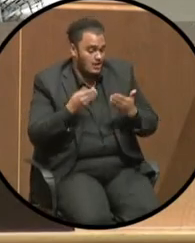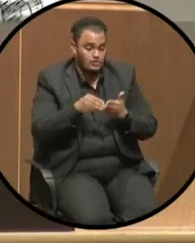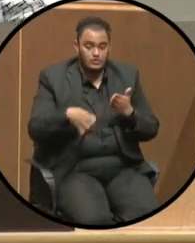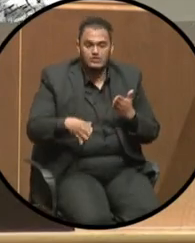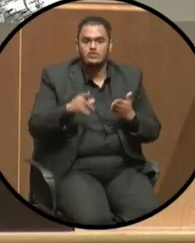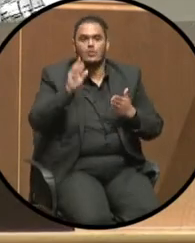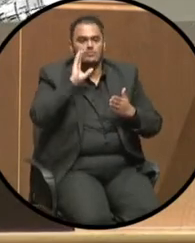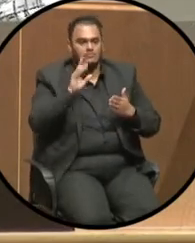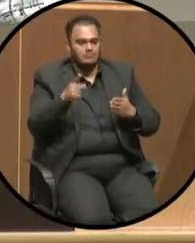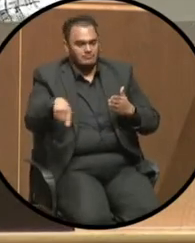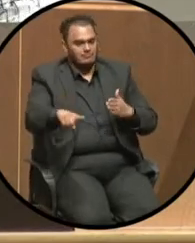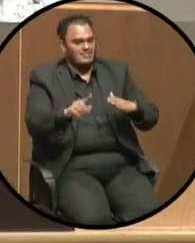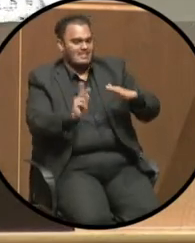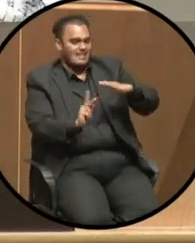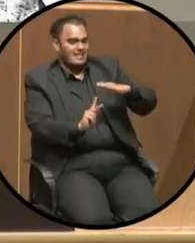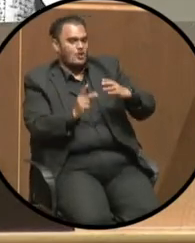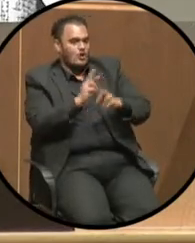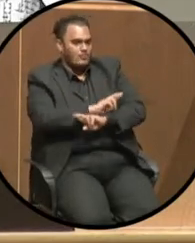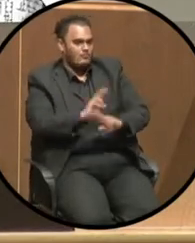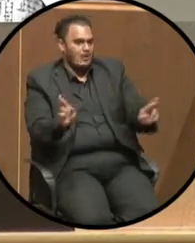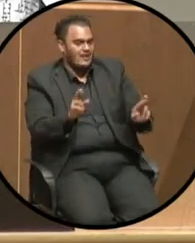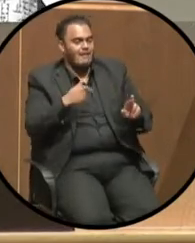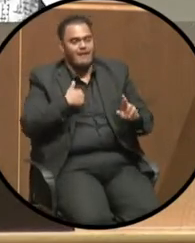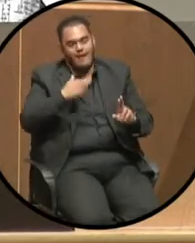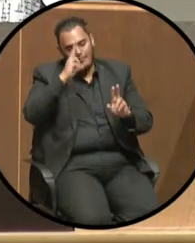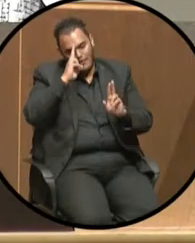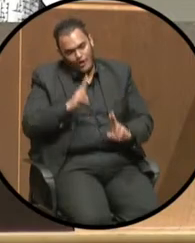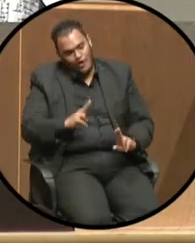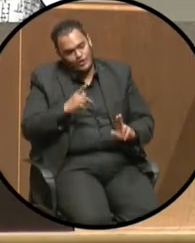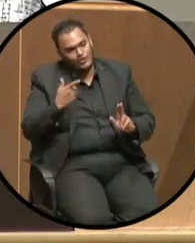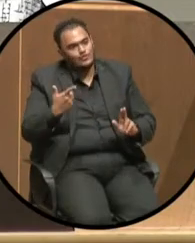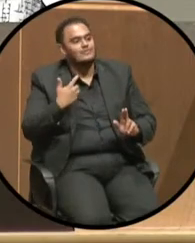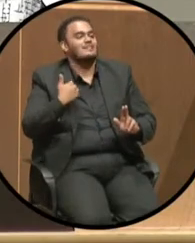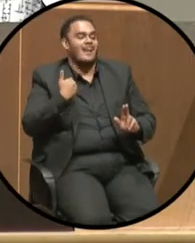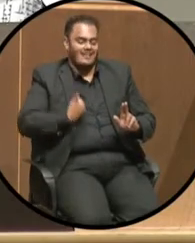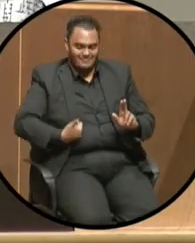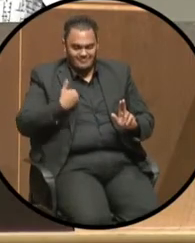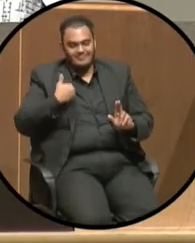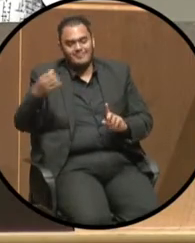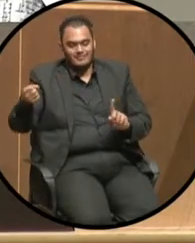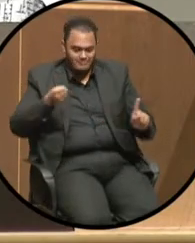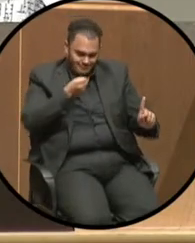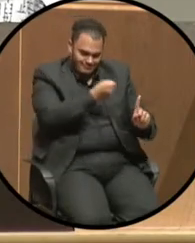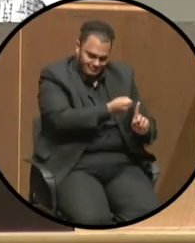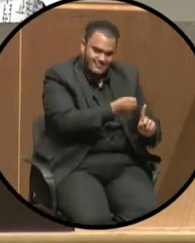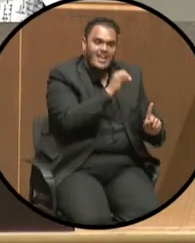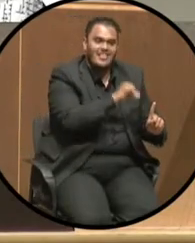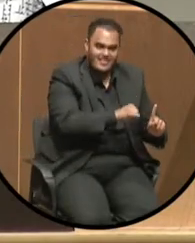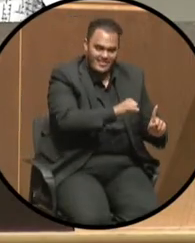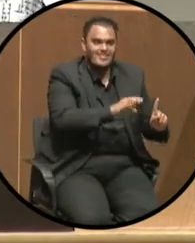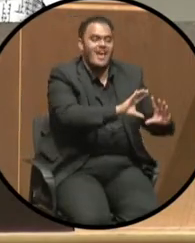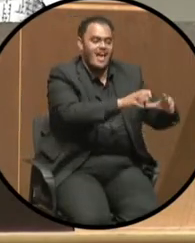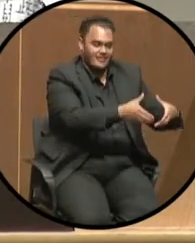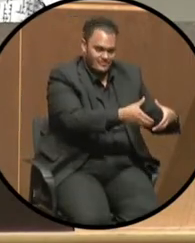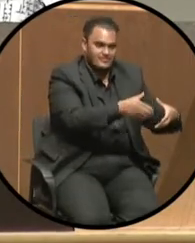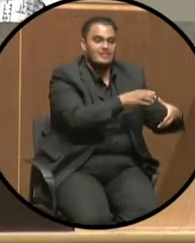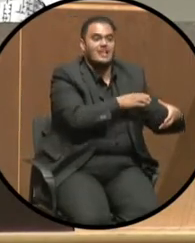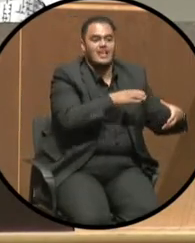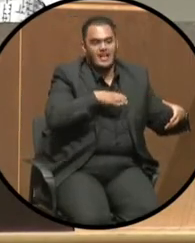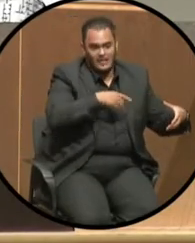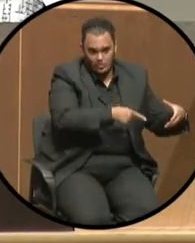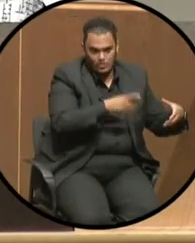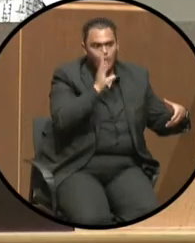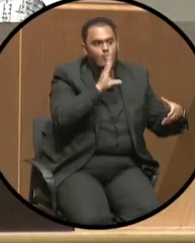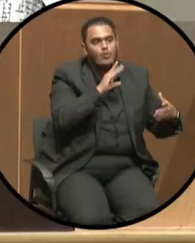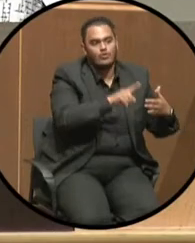kindergarten ready. And I am very honored to announce that I have been appointed to that council. It's called the Council for Early Grade Success. So it